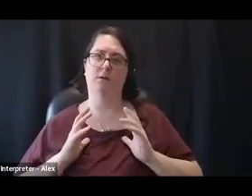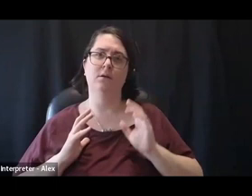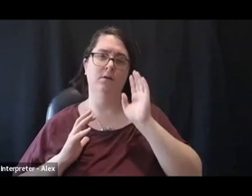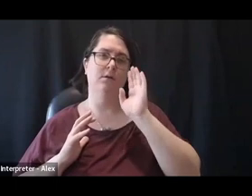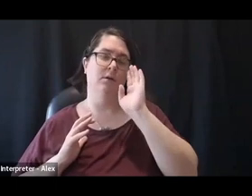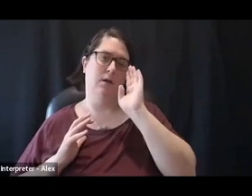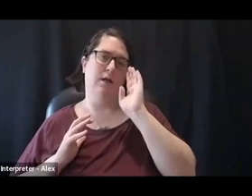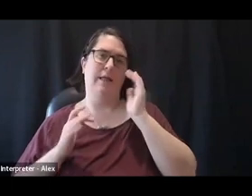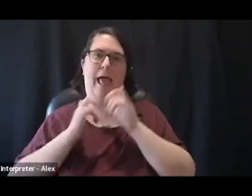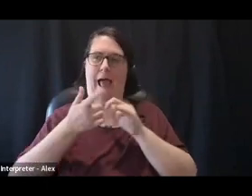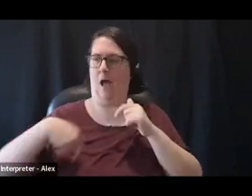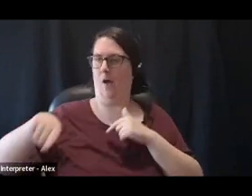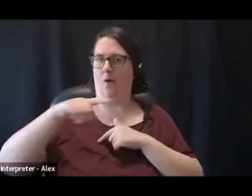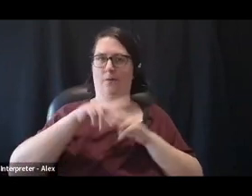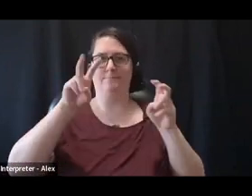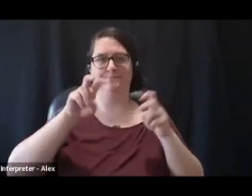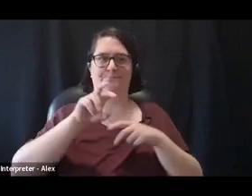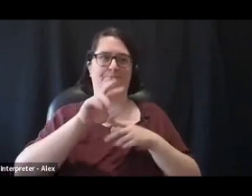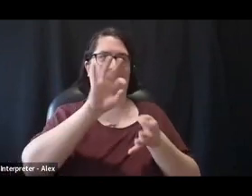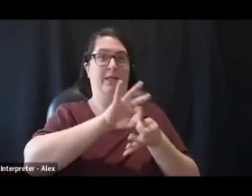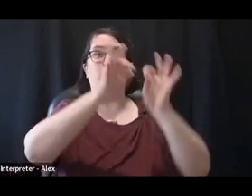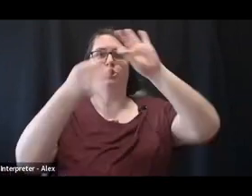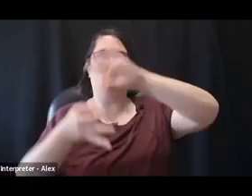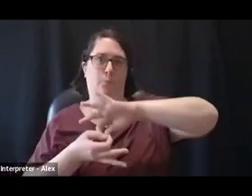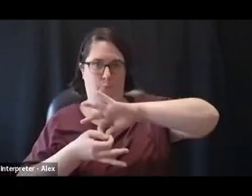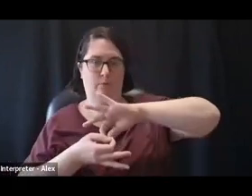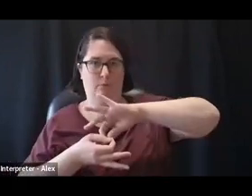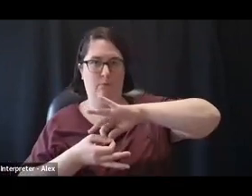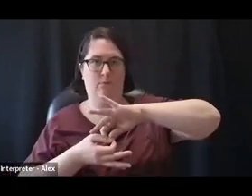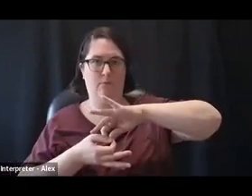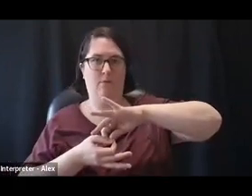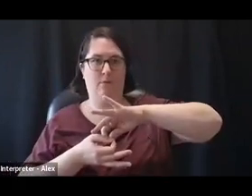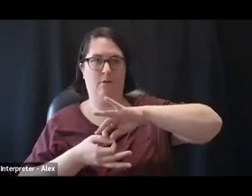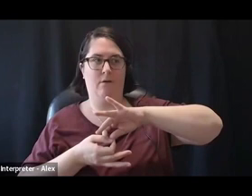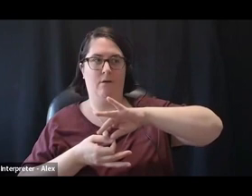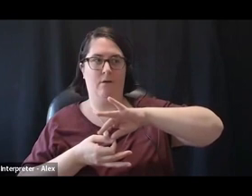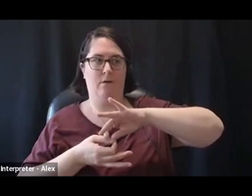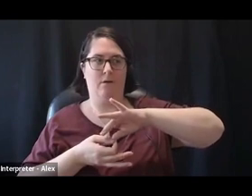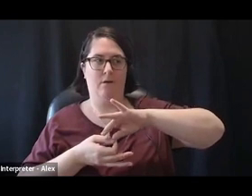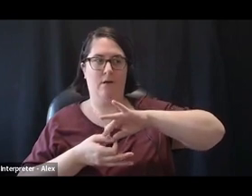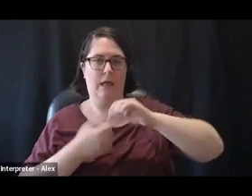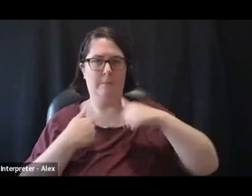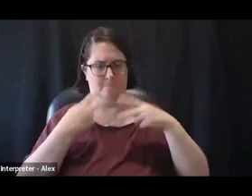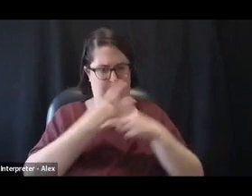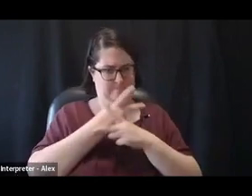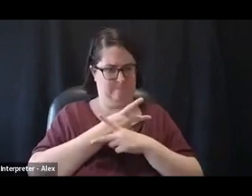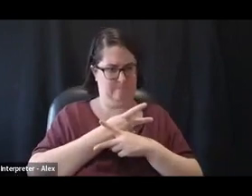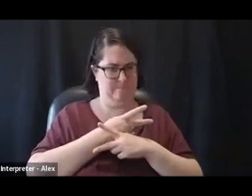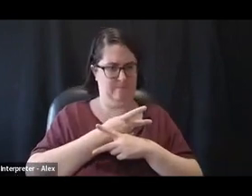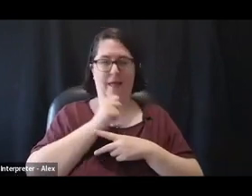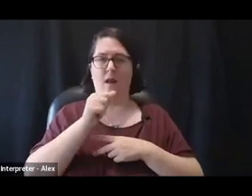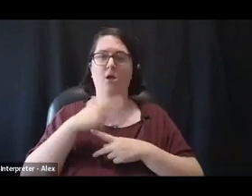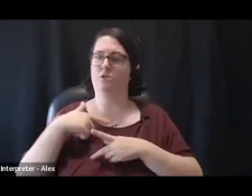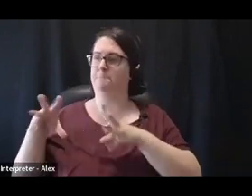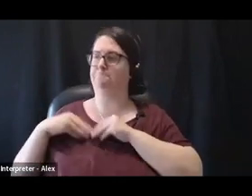we reinterpret rather than just try and reach for things that will allow for us to keep up with a pace of